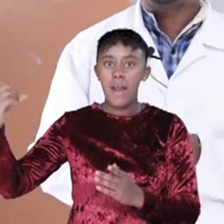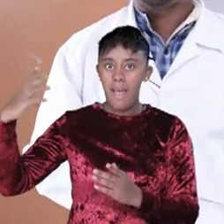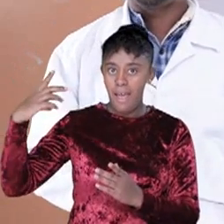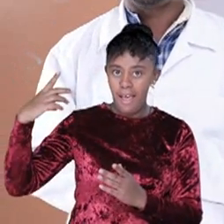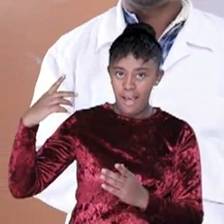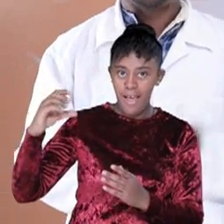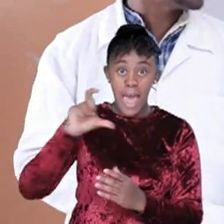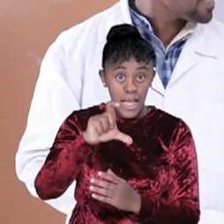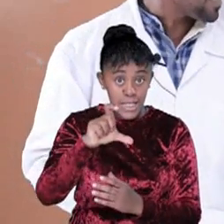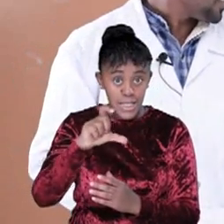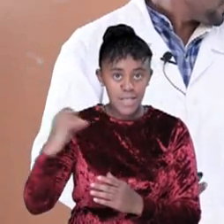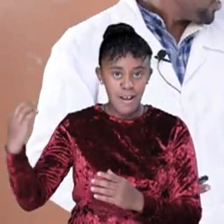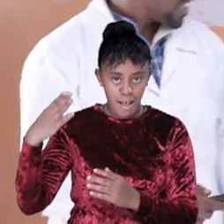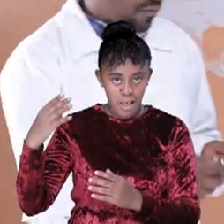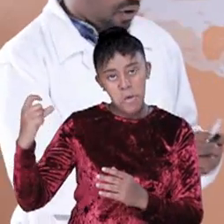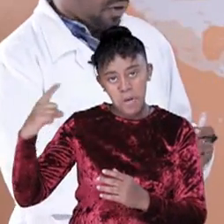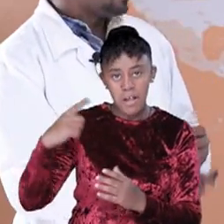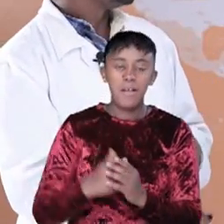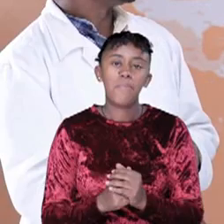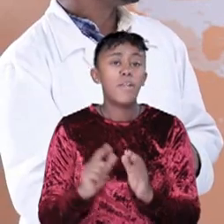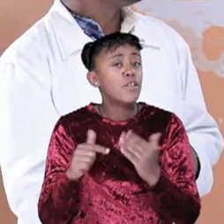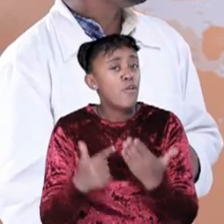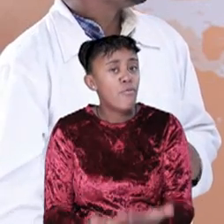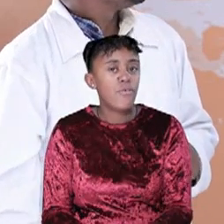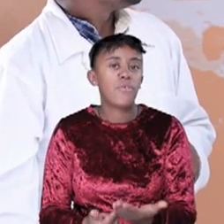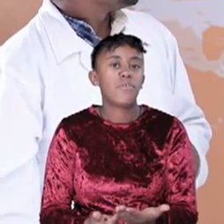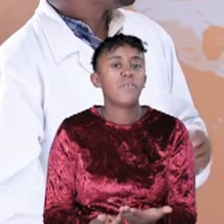X-ray. X-ray. Therefore,